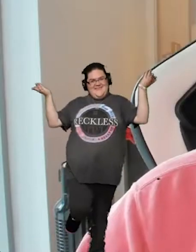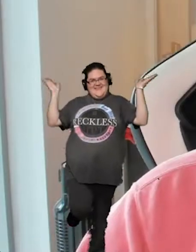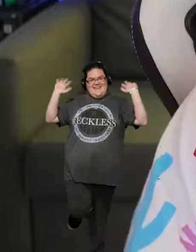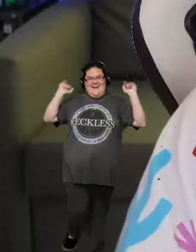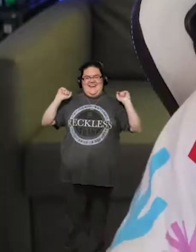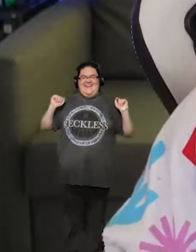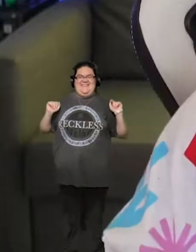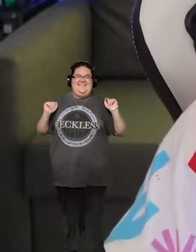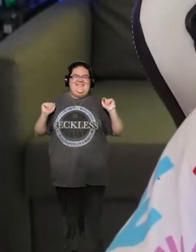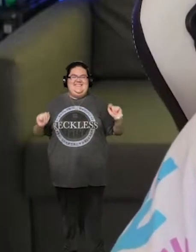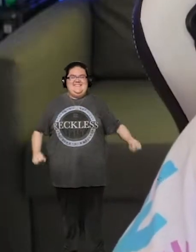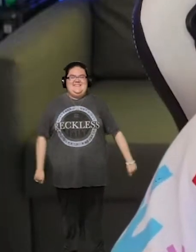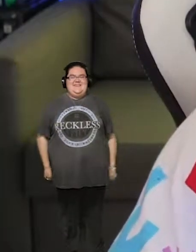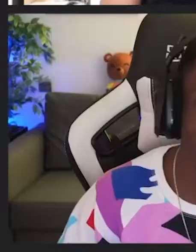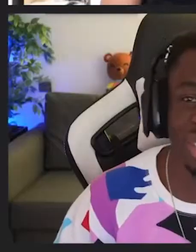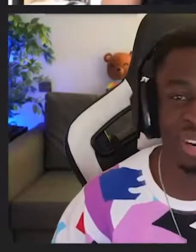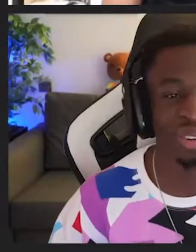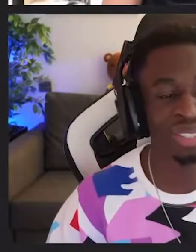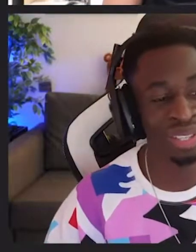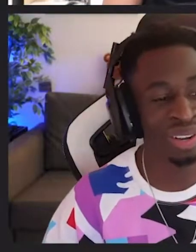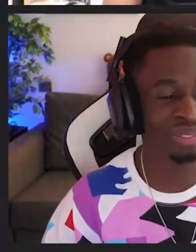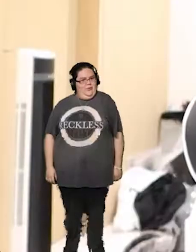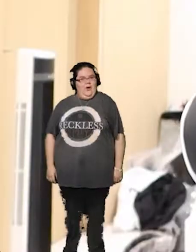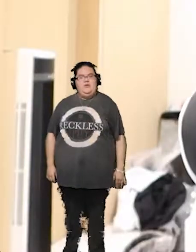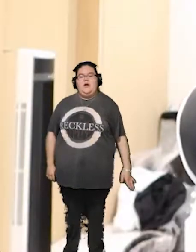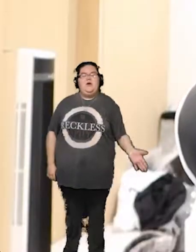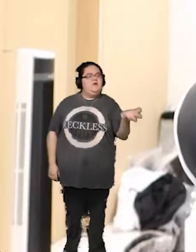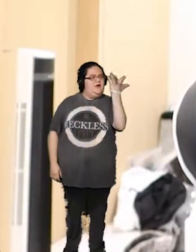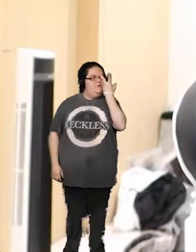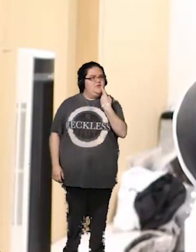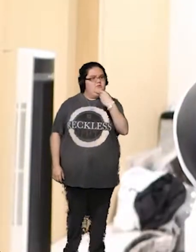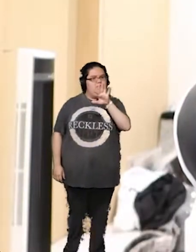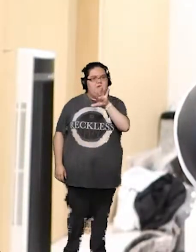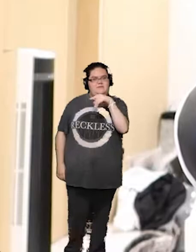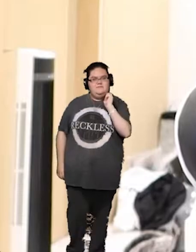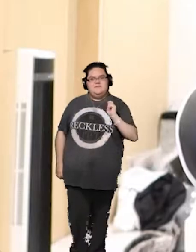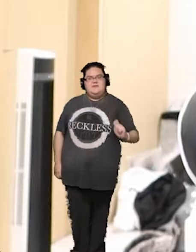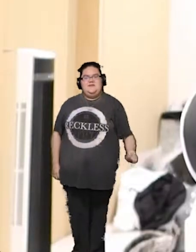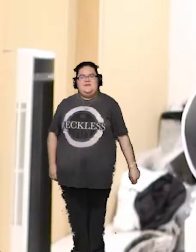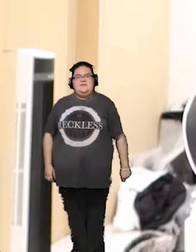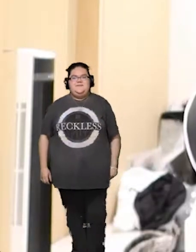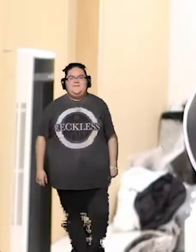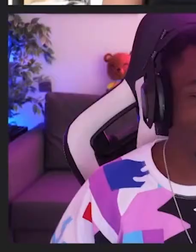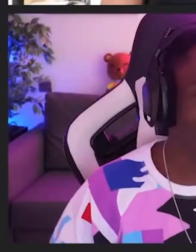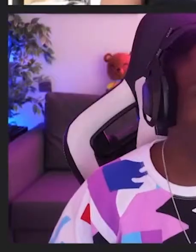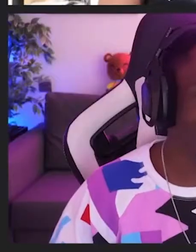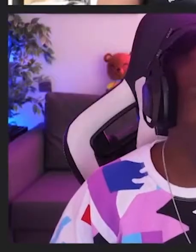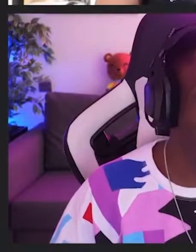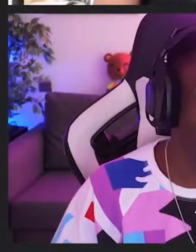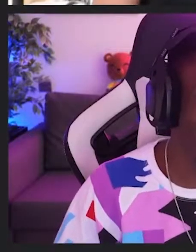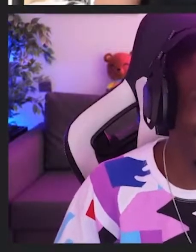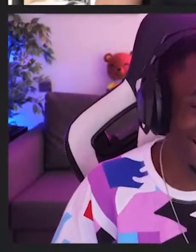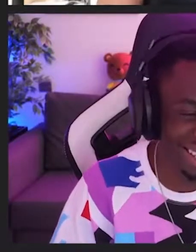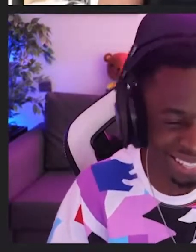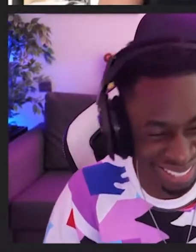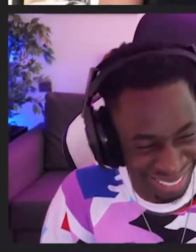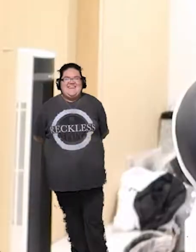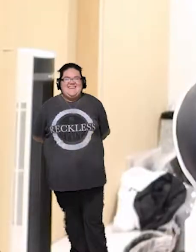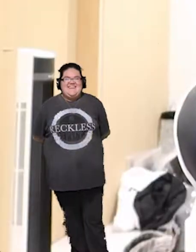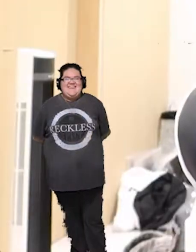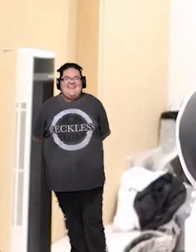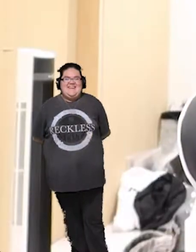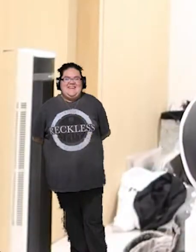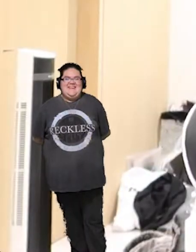And today's me, a kind of type beat. We're doing a try not to laugh. Ooh, yeah, okay. We're doing, okay. 4 minute video. 4 minute